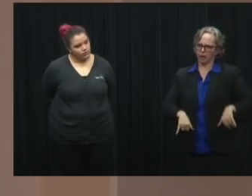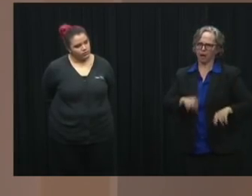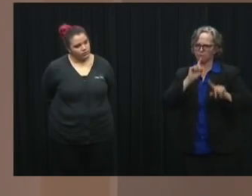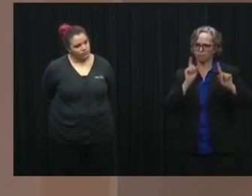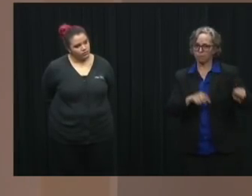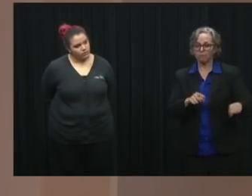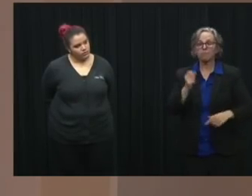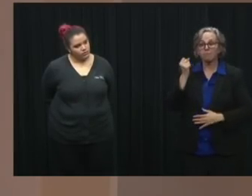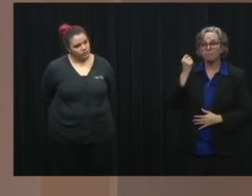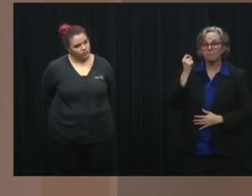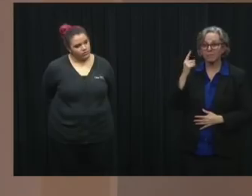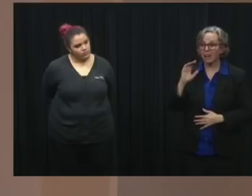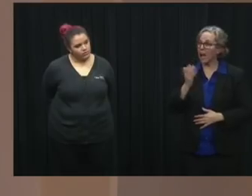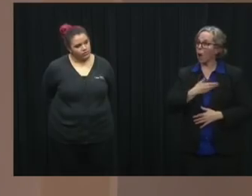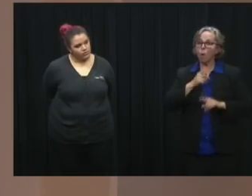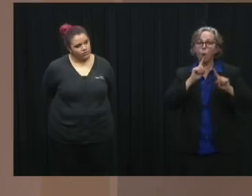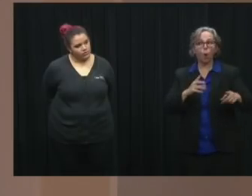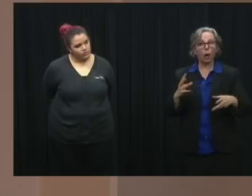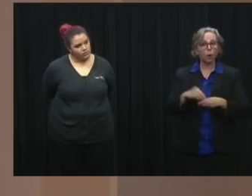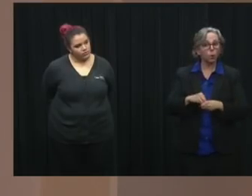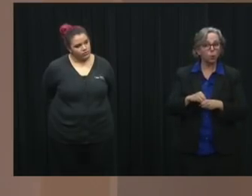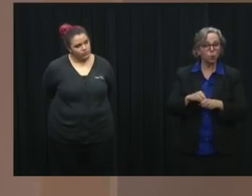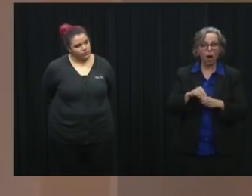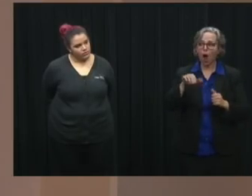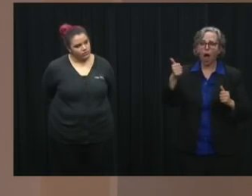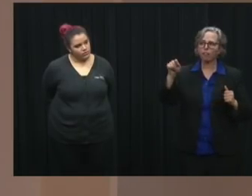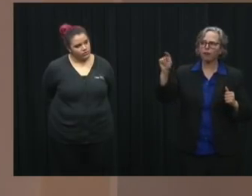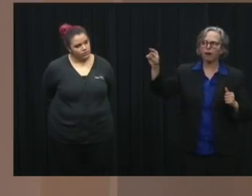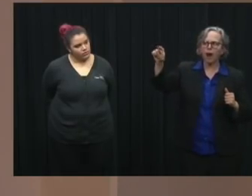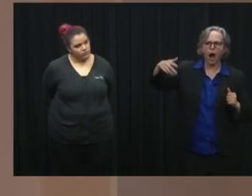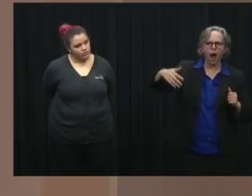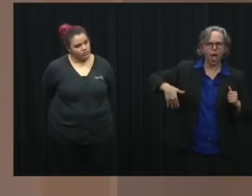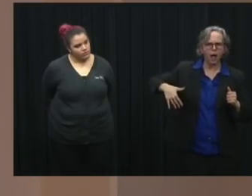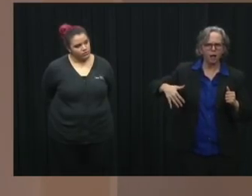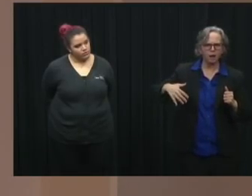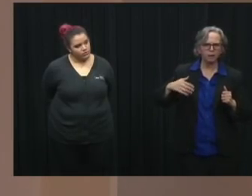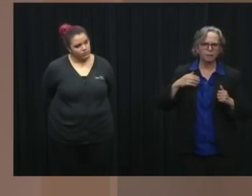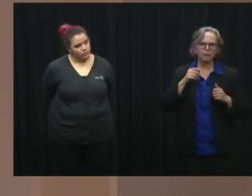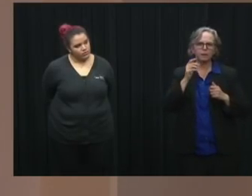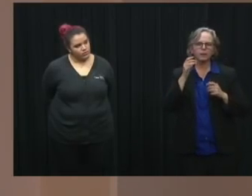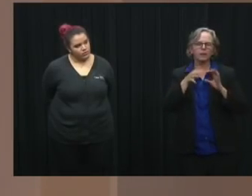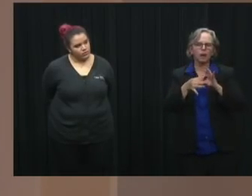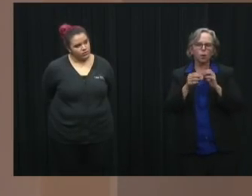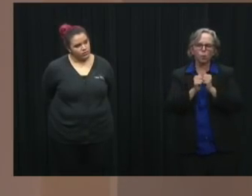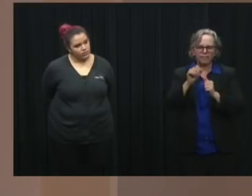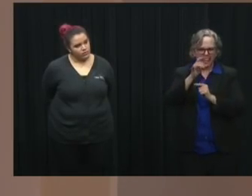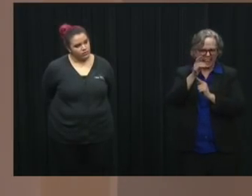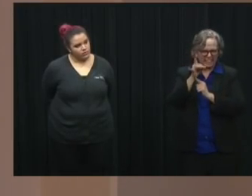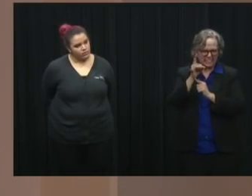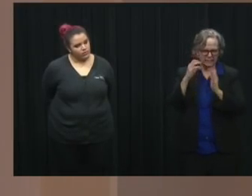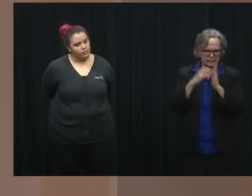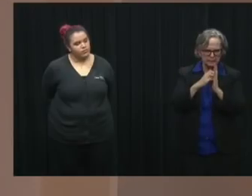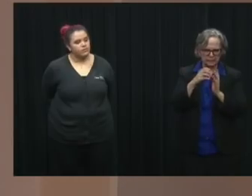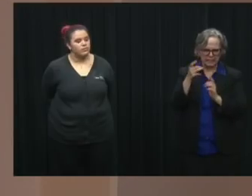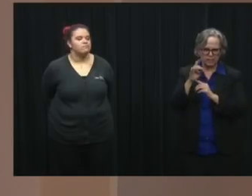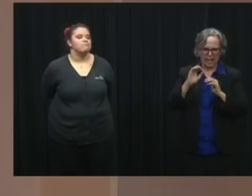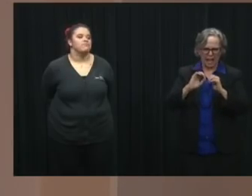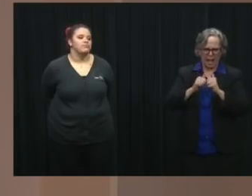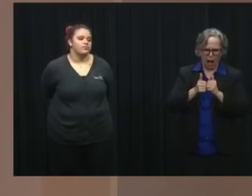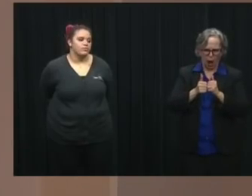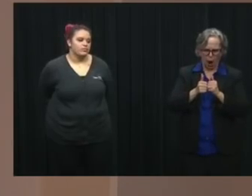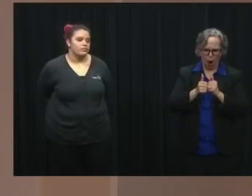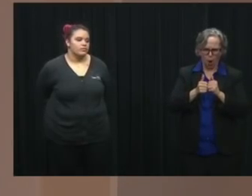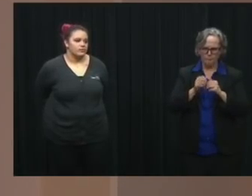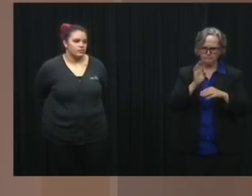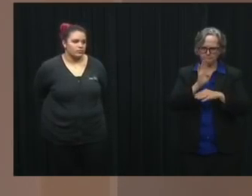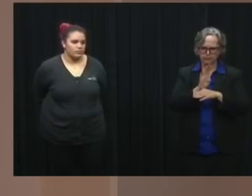orders is the item 18 piece about how businesses have to operate. They must apply